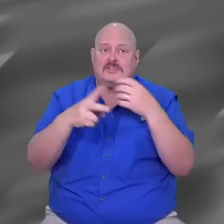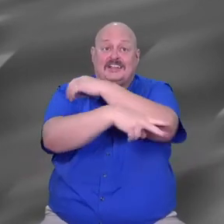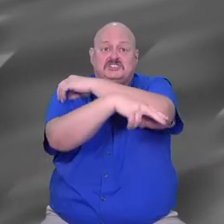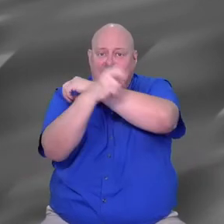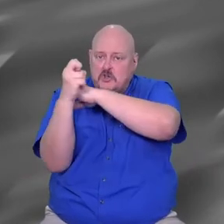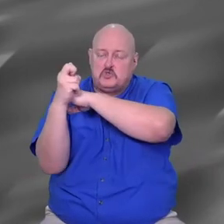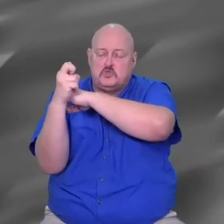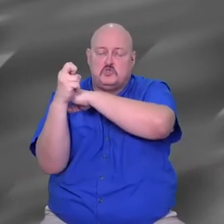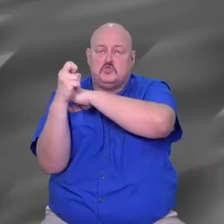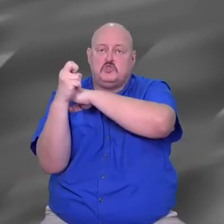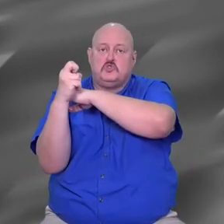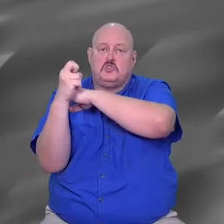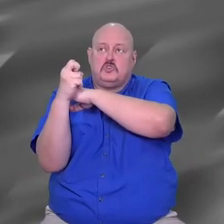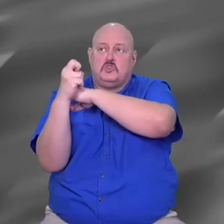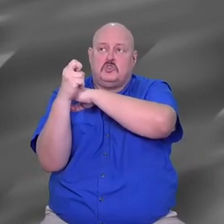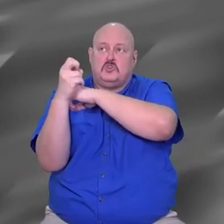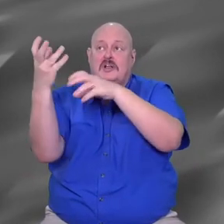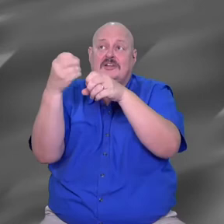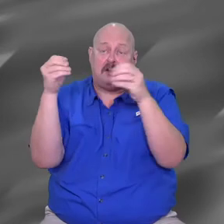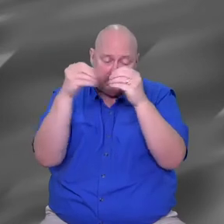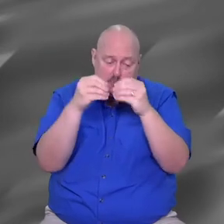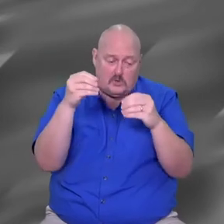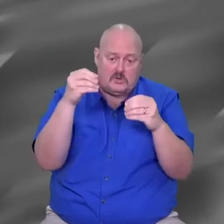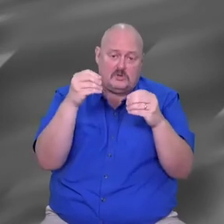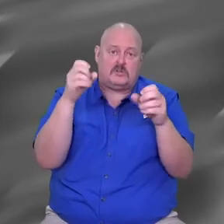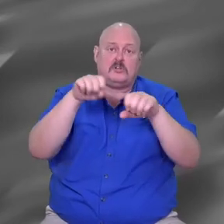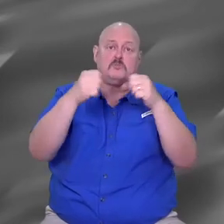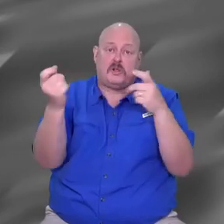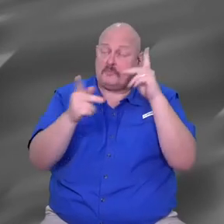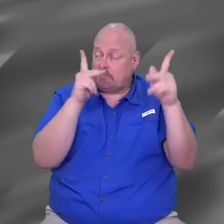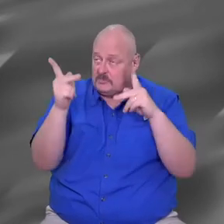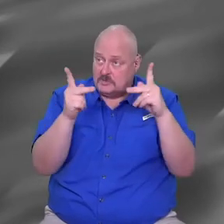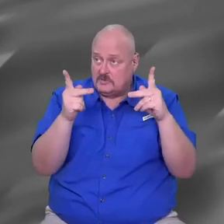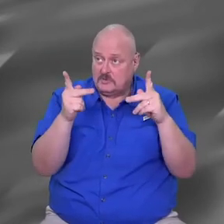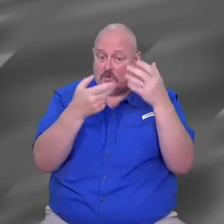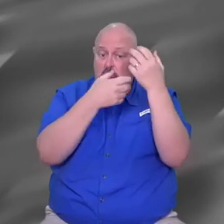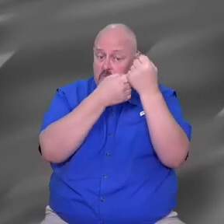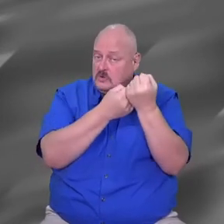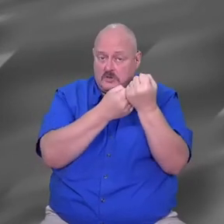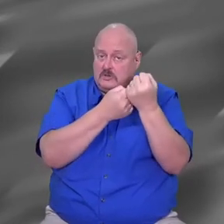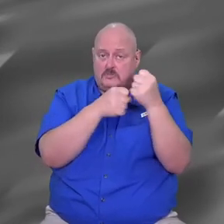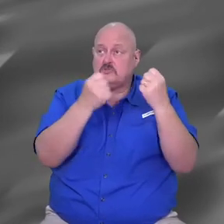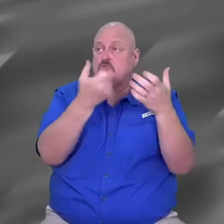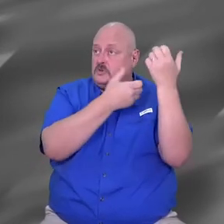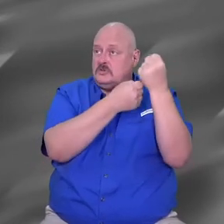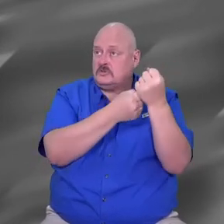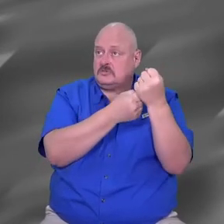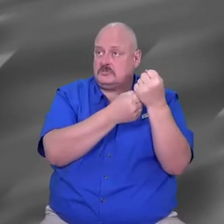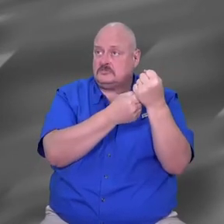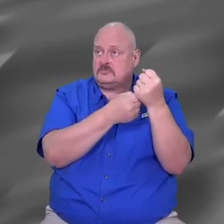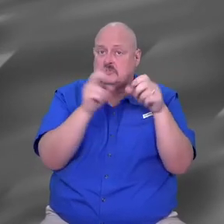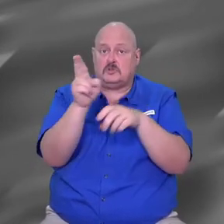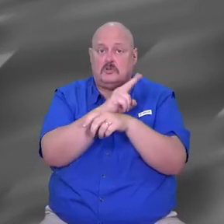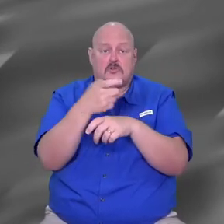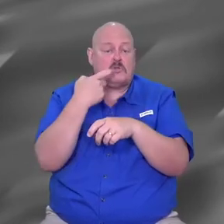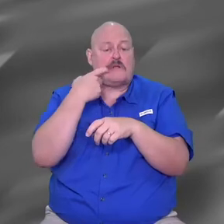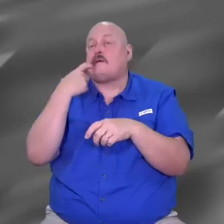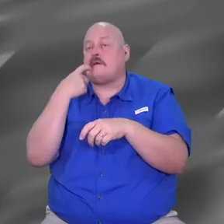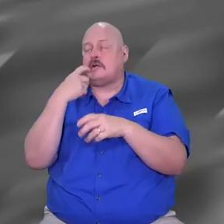steal, they take more, they violate people who trust they should not violate, so to utilize their